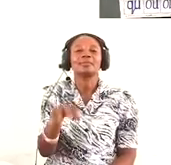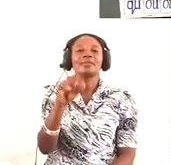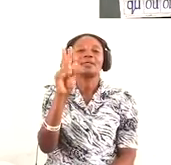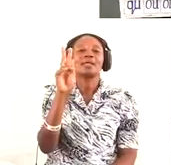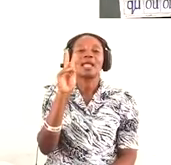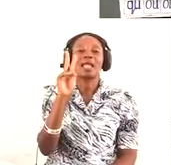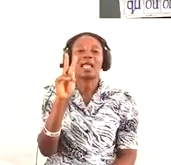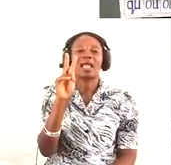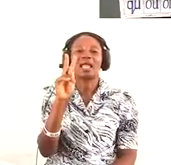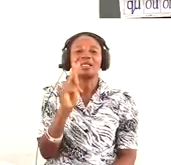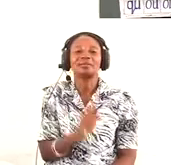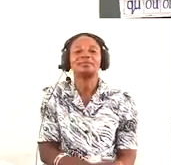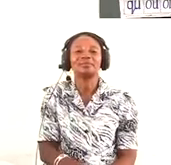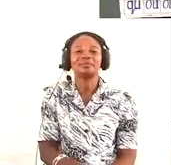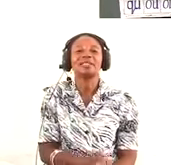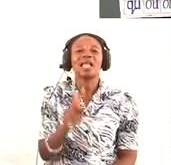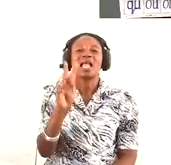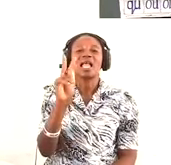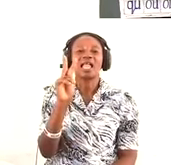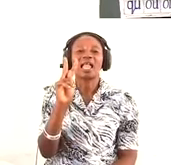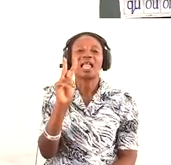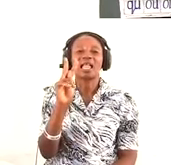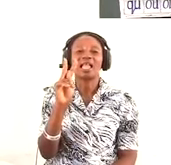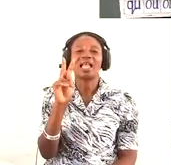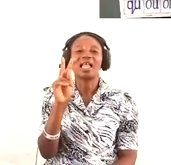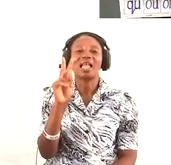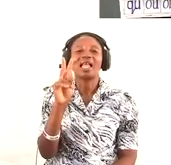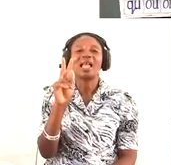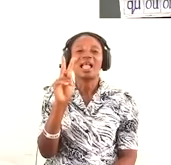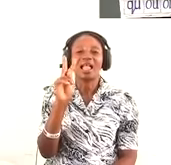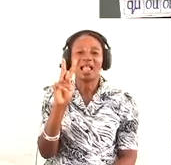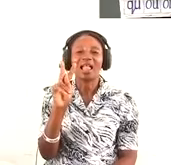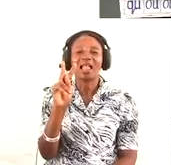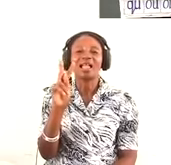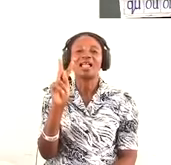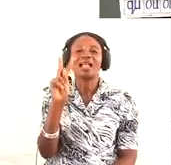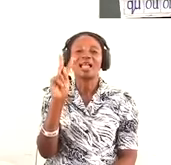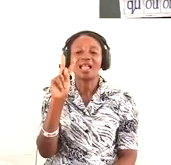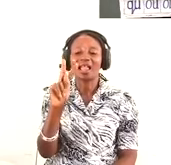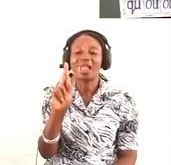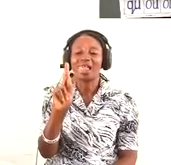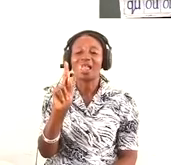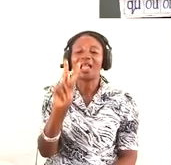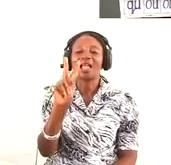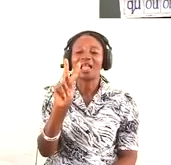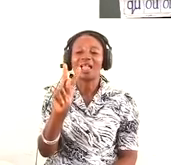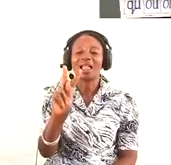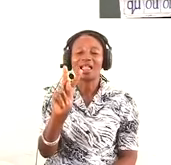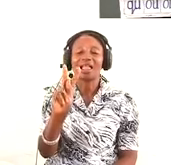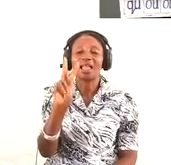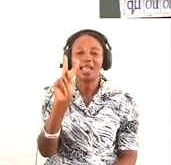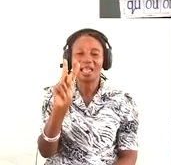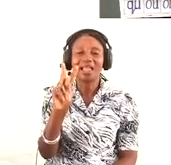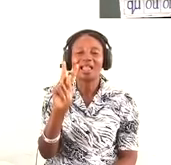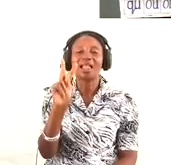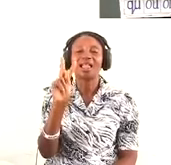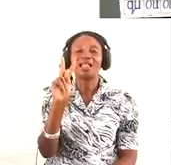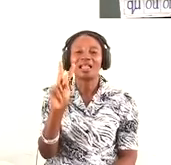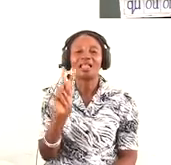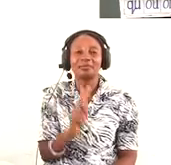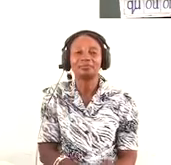The K sound here. K. You still have the same sound. Both two letters have the